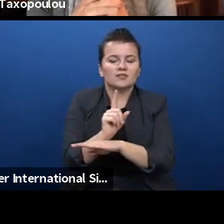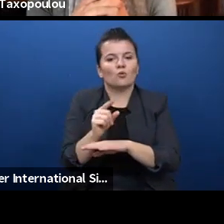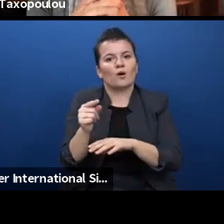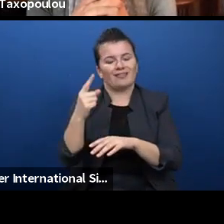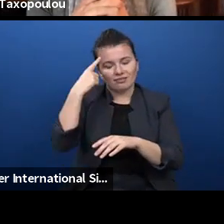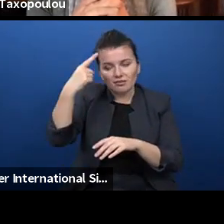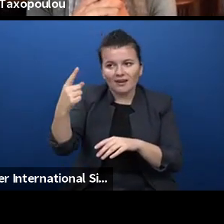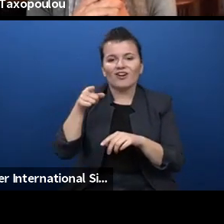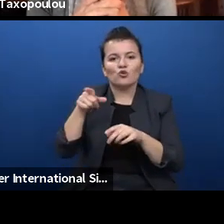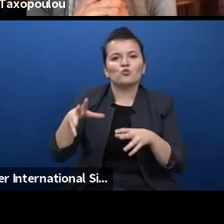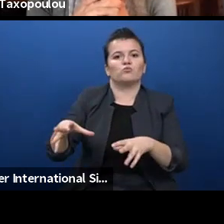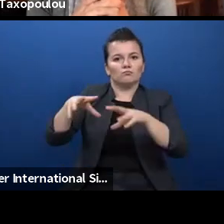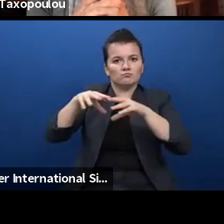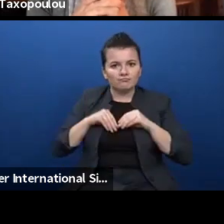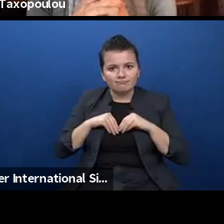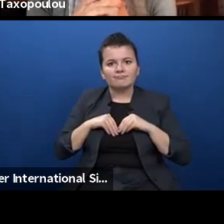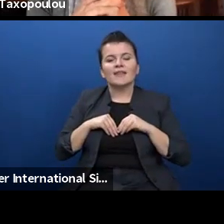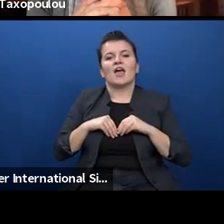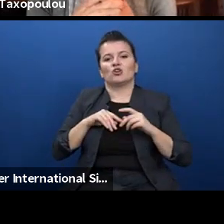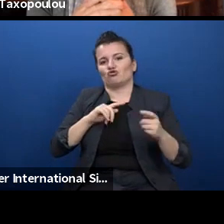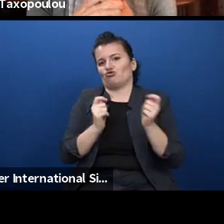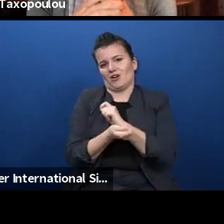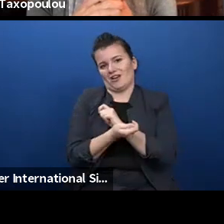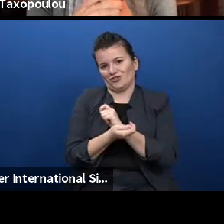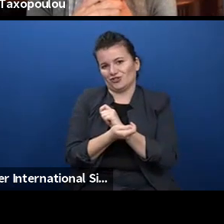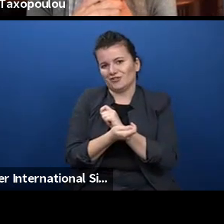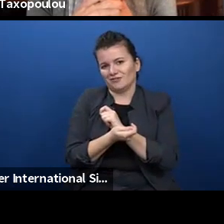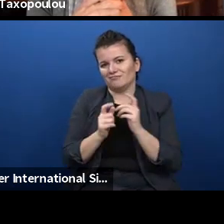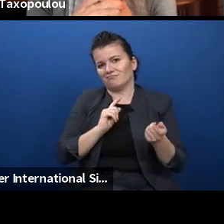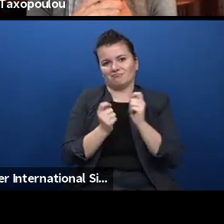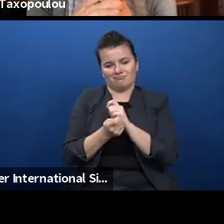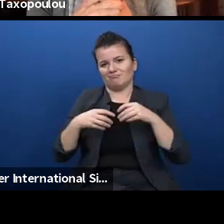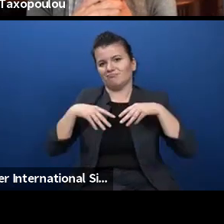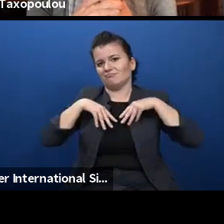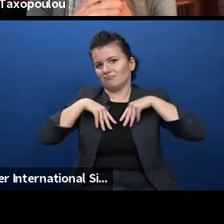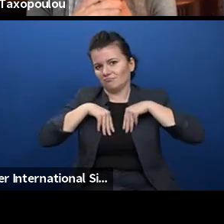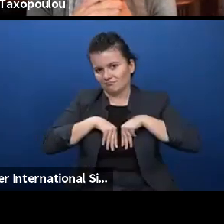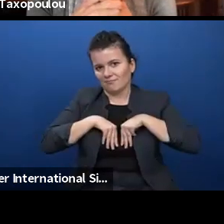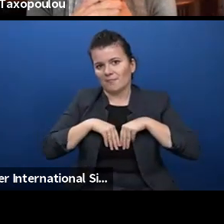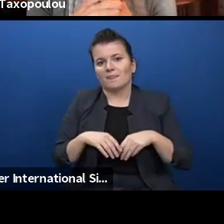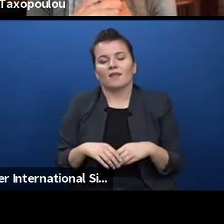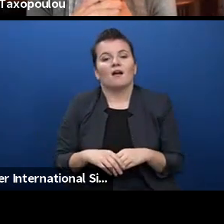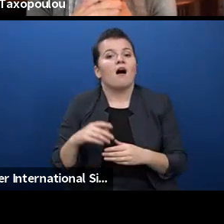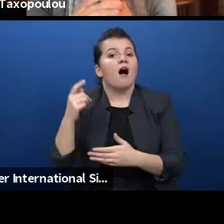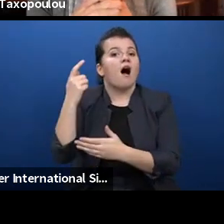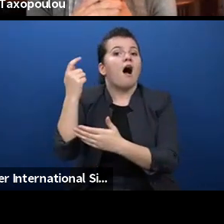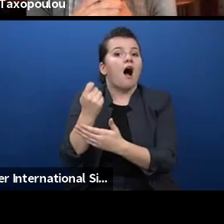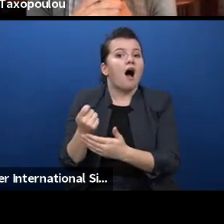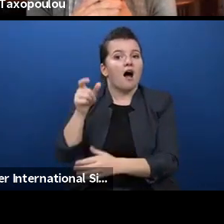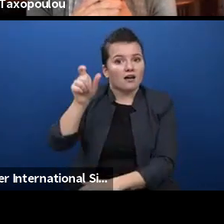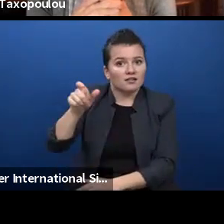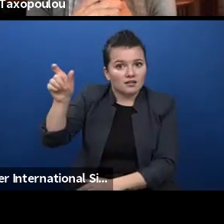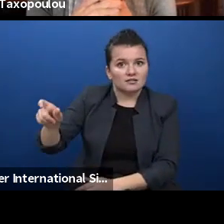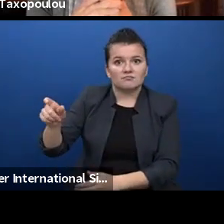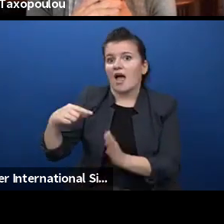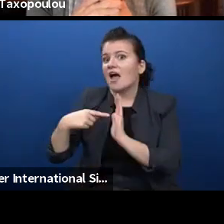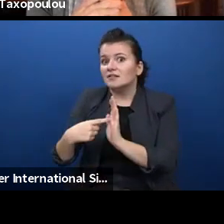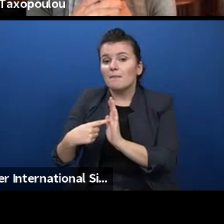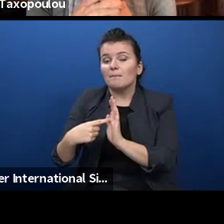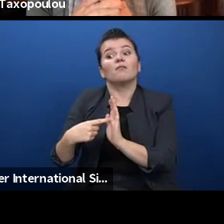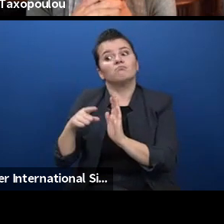sorts of ways, from the practical to the conceptual. But the other thing we also do is that we place artists in non-art settings in climate change